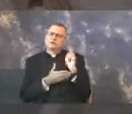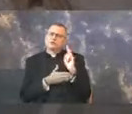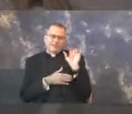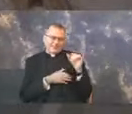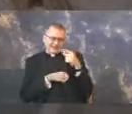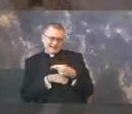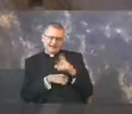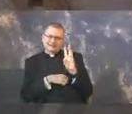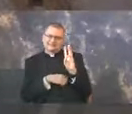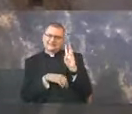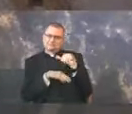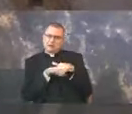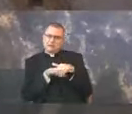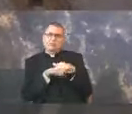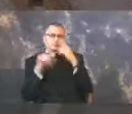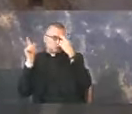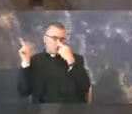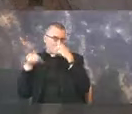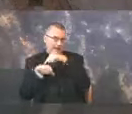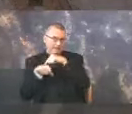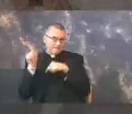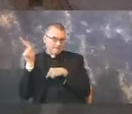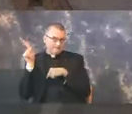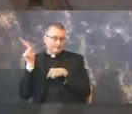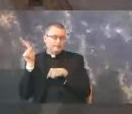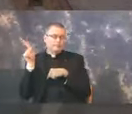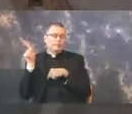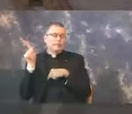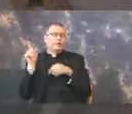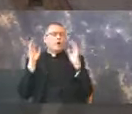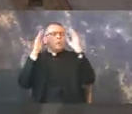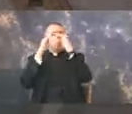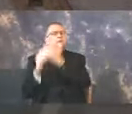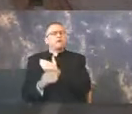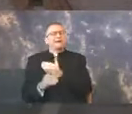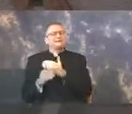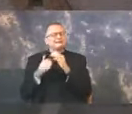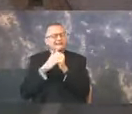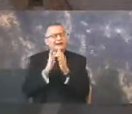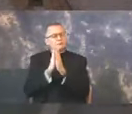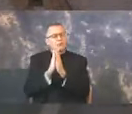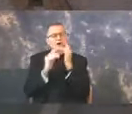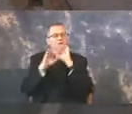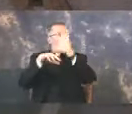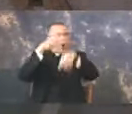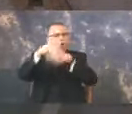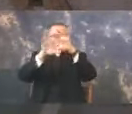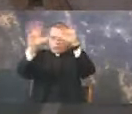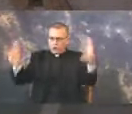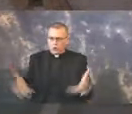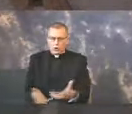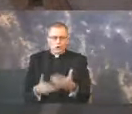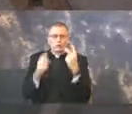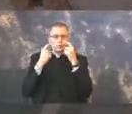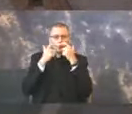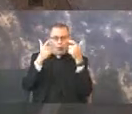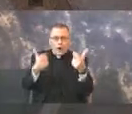p.m., Rome time, Pope Francis led a prayer for the world that has since received a great deal of